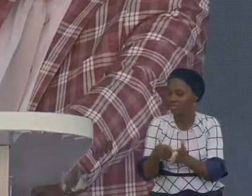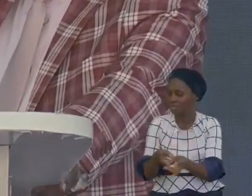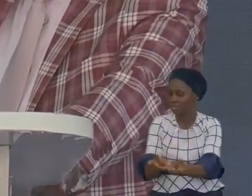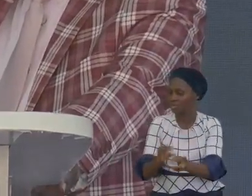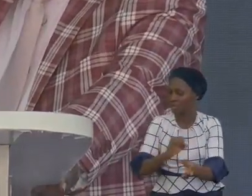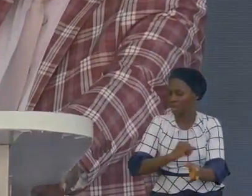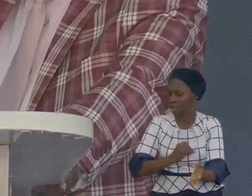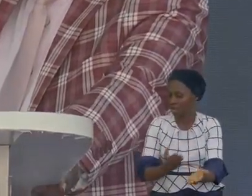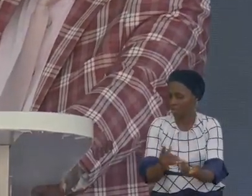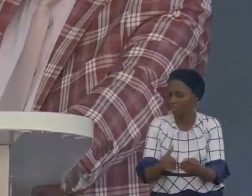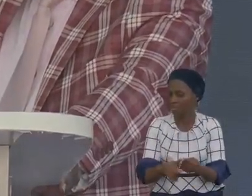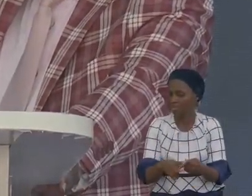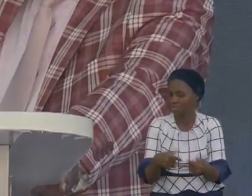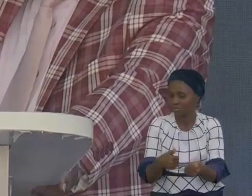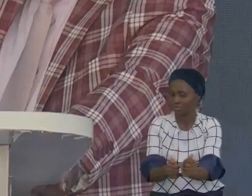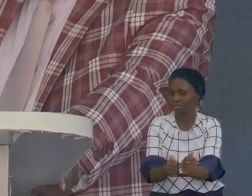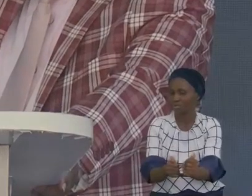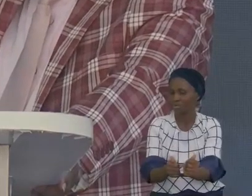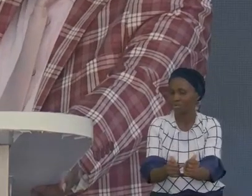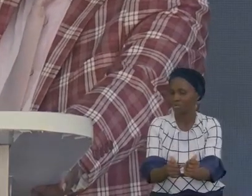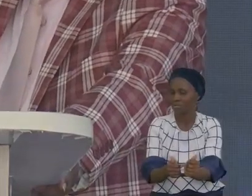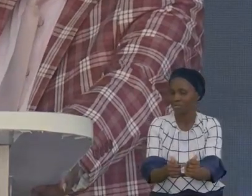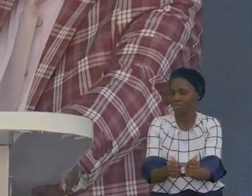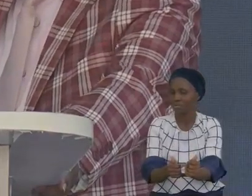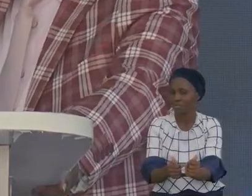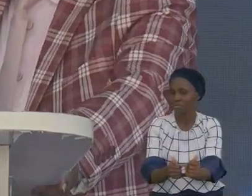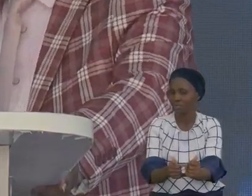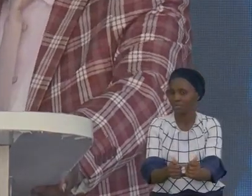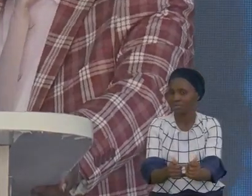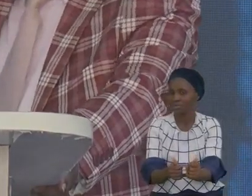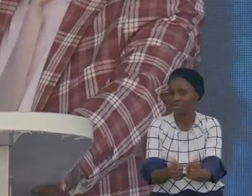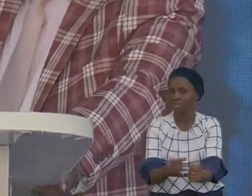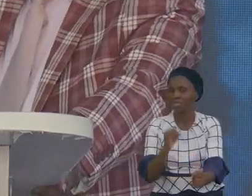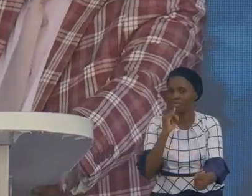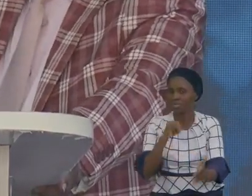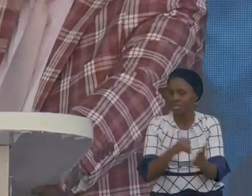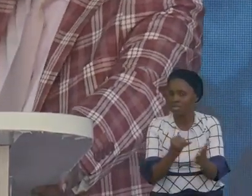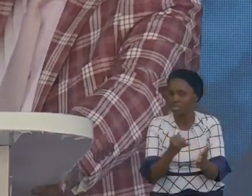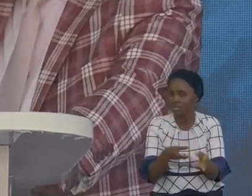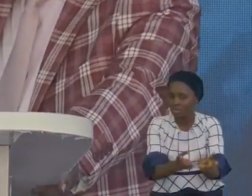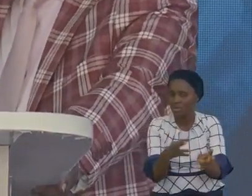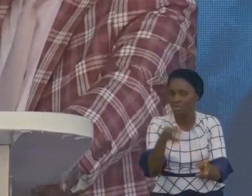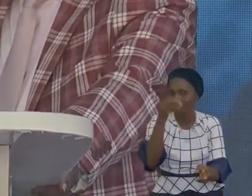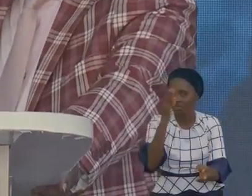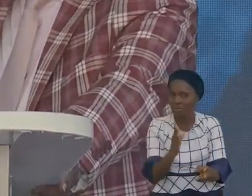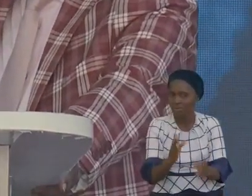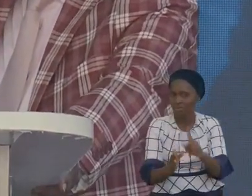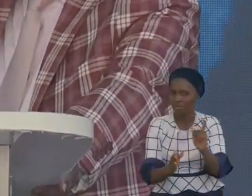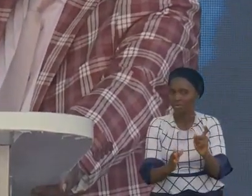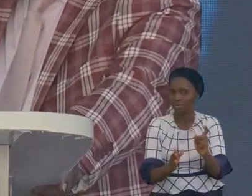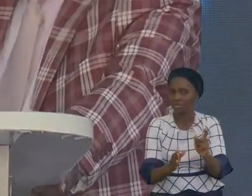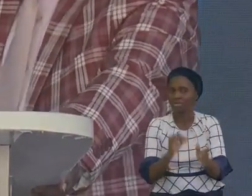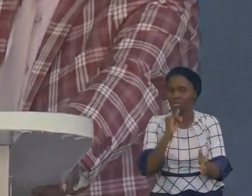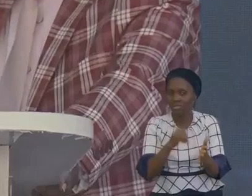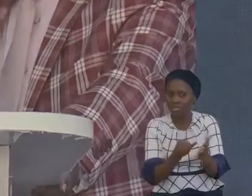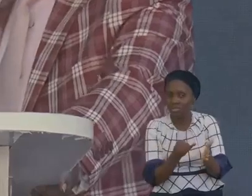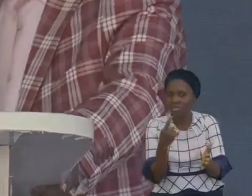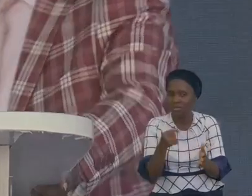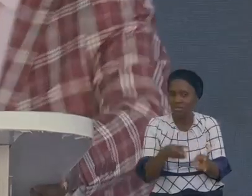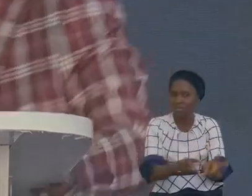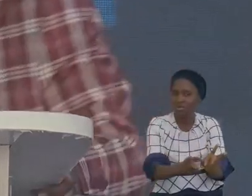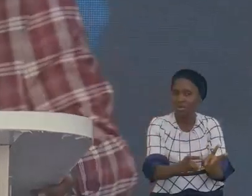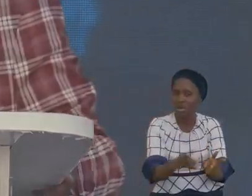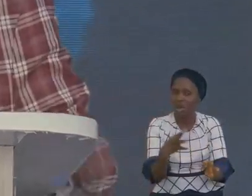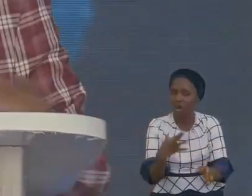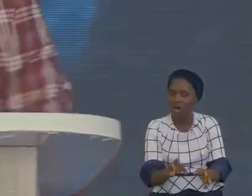Is it the way of God? Is it the way of salvation? Is it the